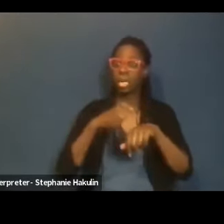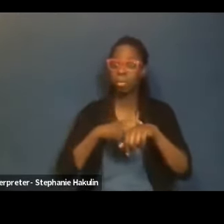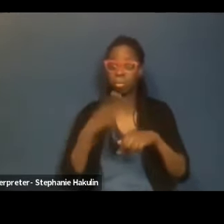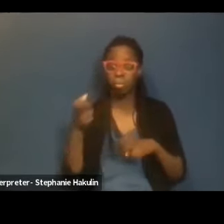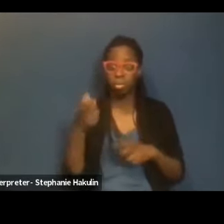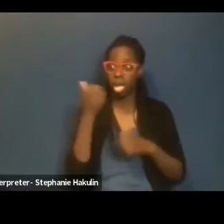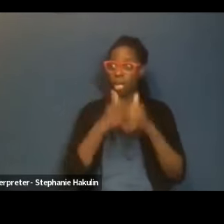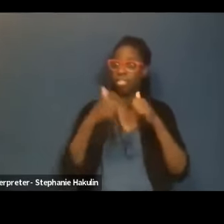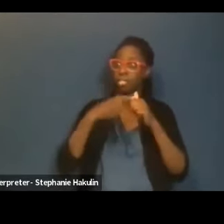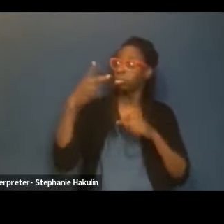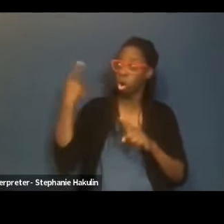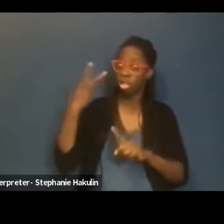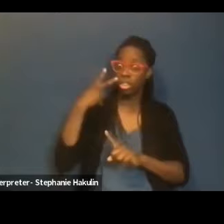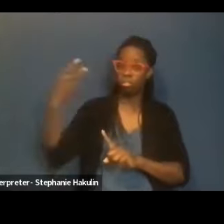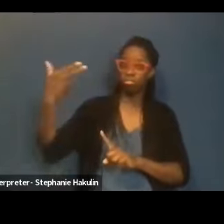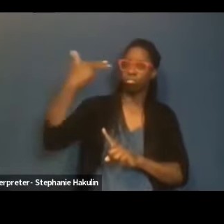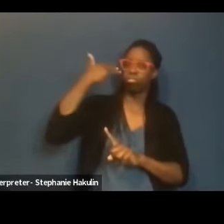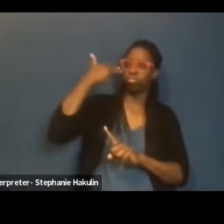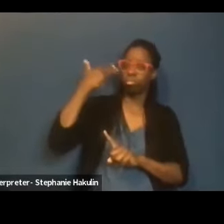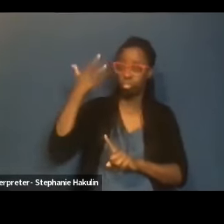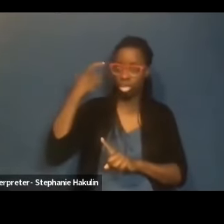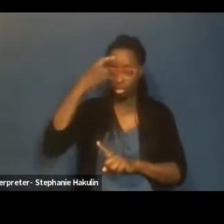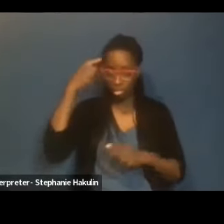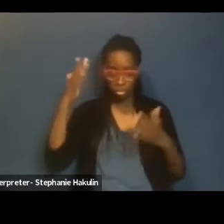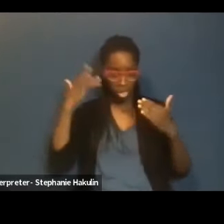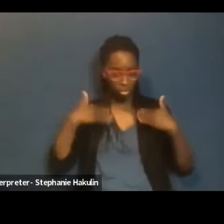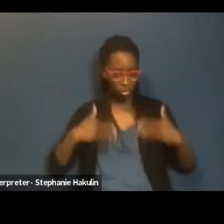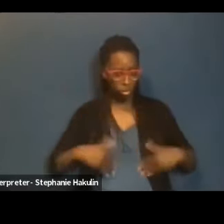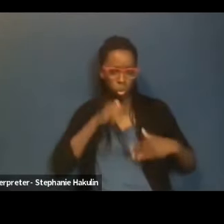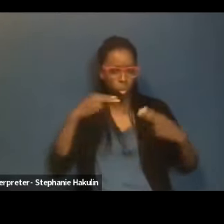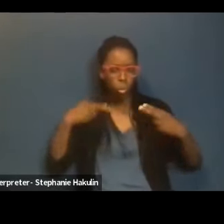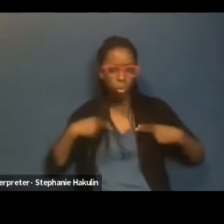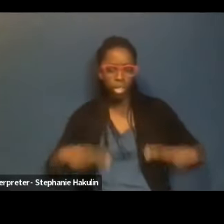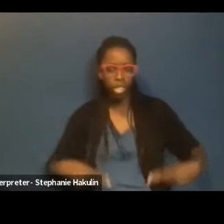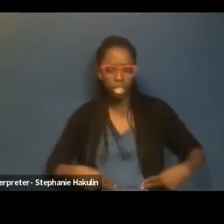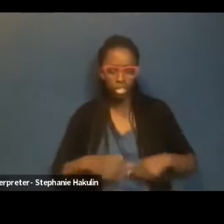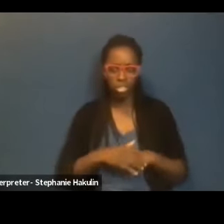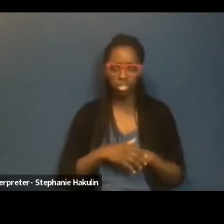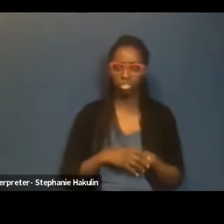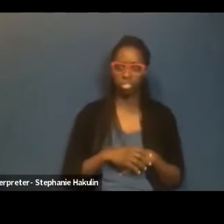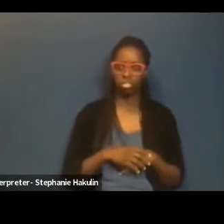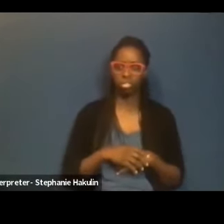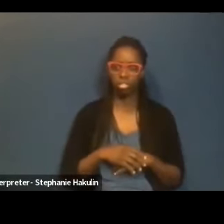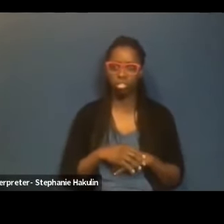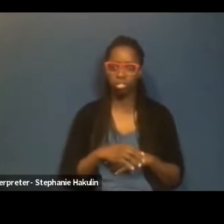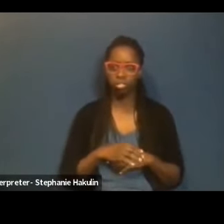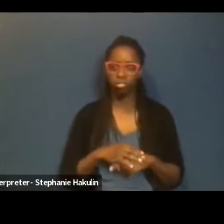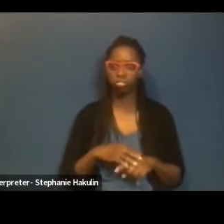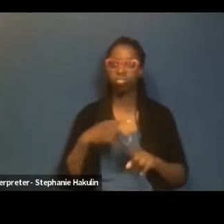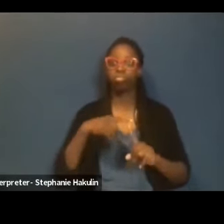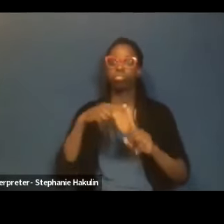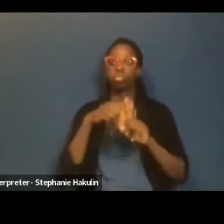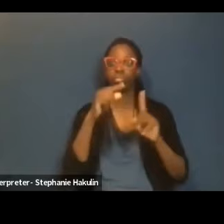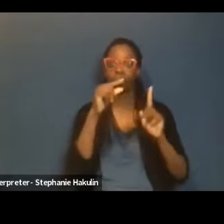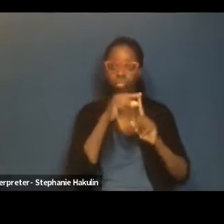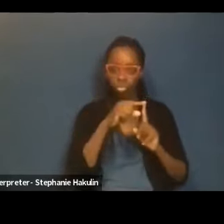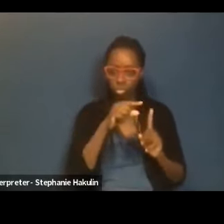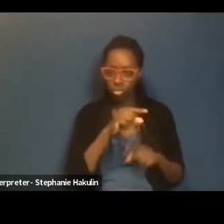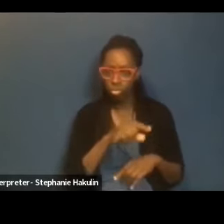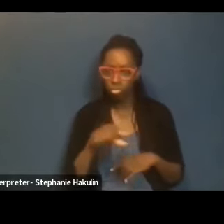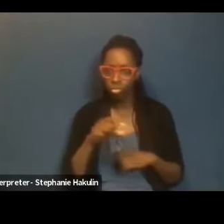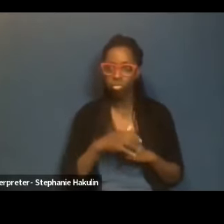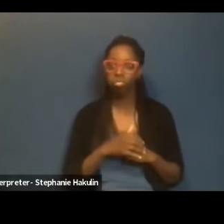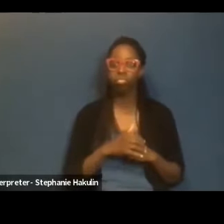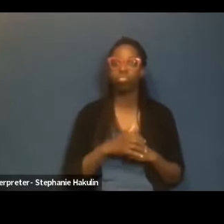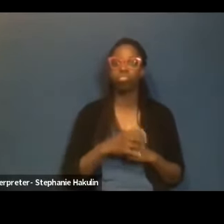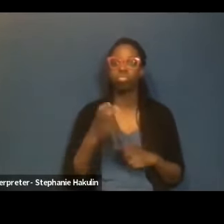not human, but criminal. My crime, nigga, and their justification, a cell phone. When will we be able to call victims of police violence what they